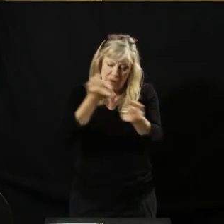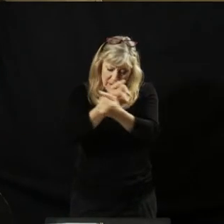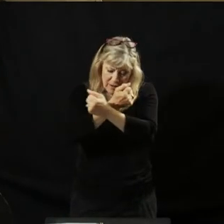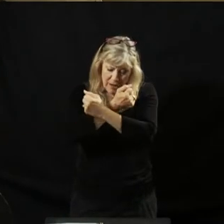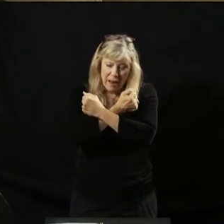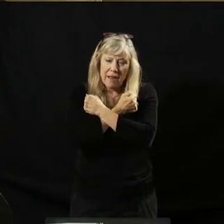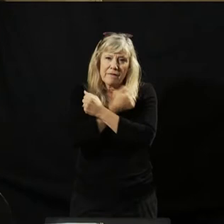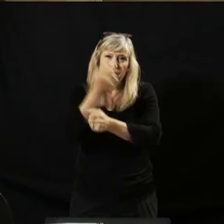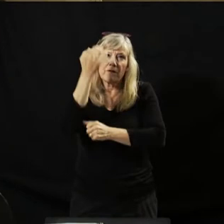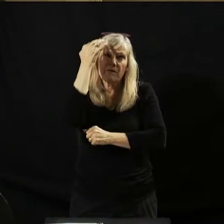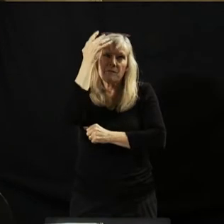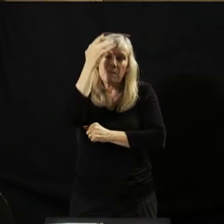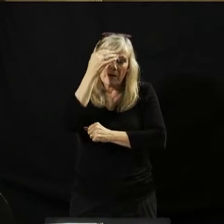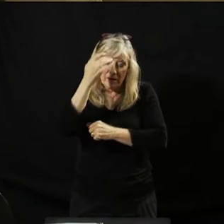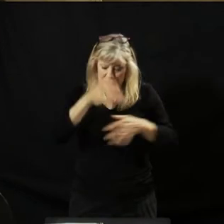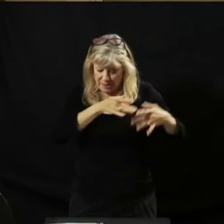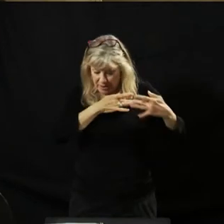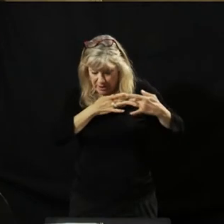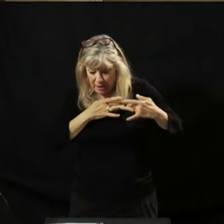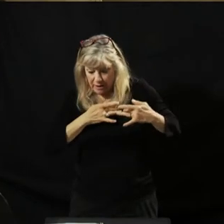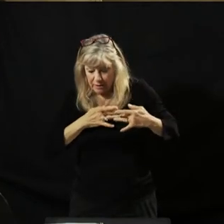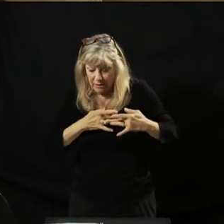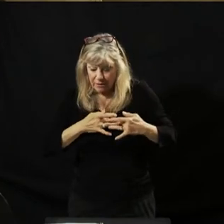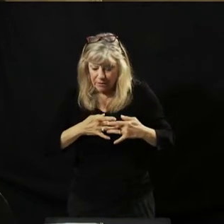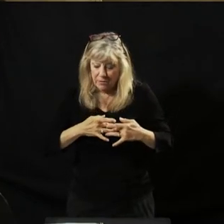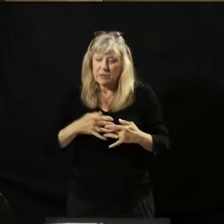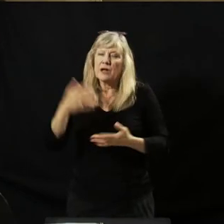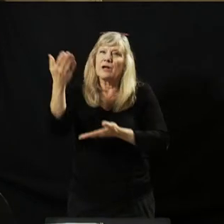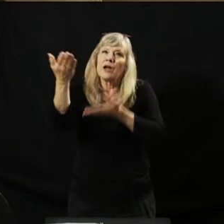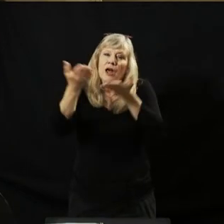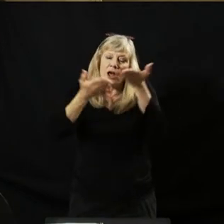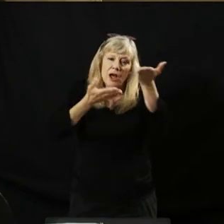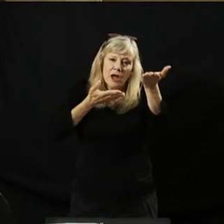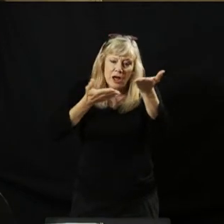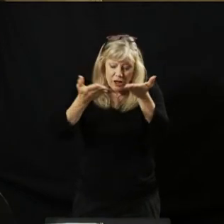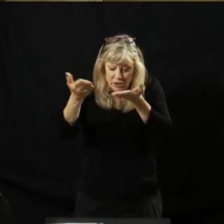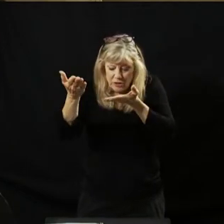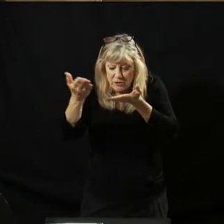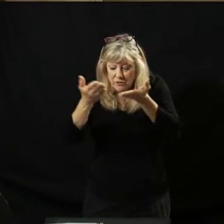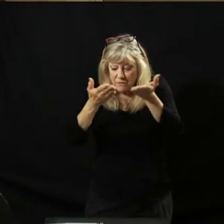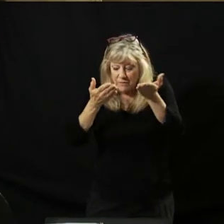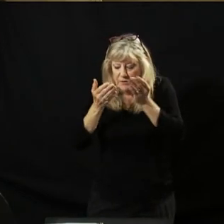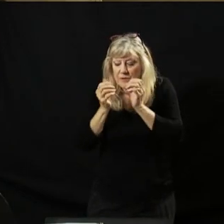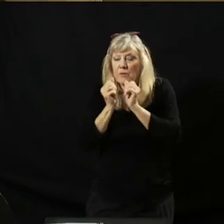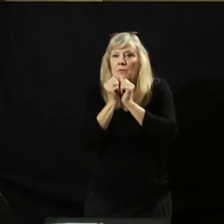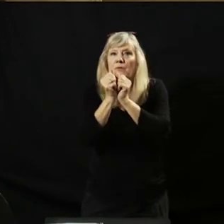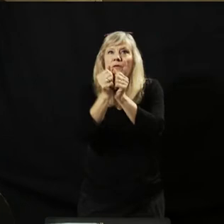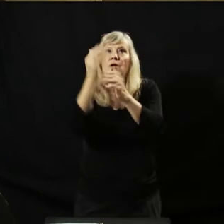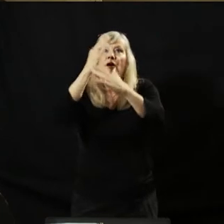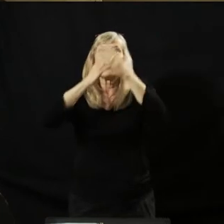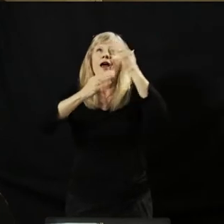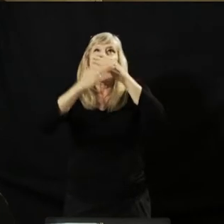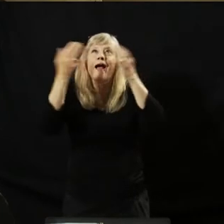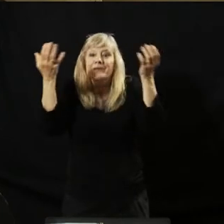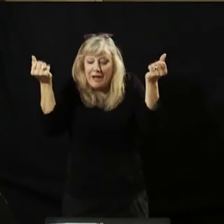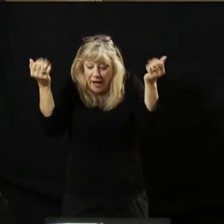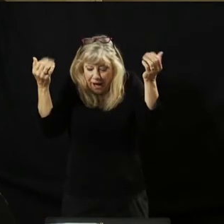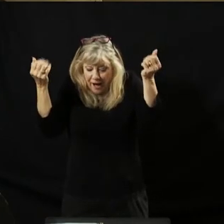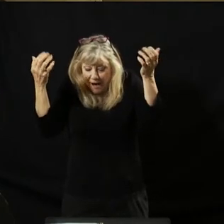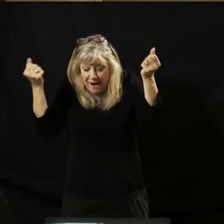heart, and with devoted service of our voice, to acclaim our